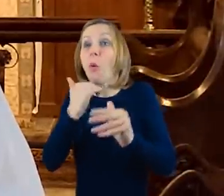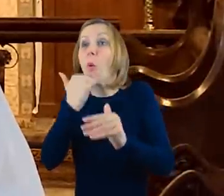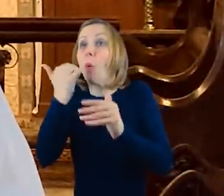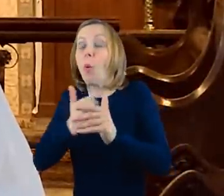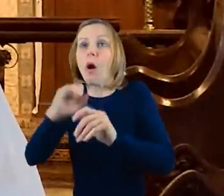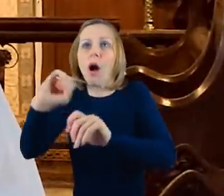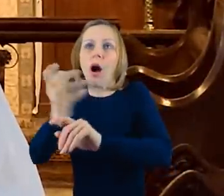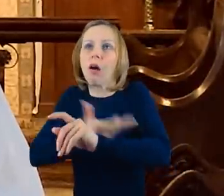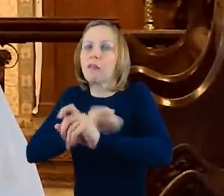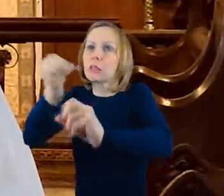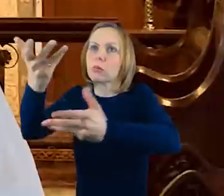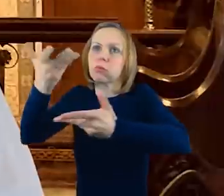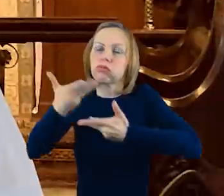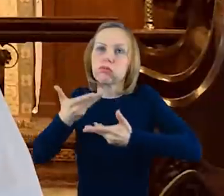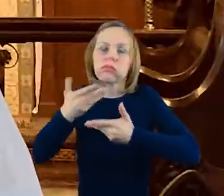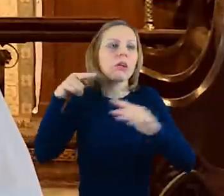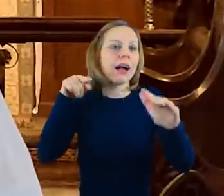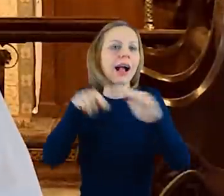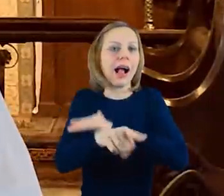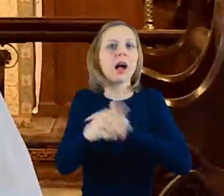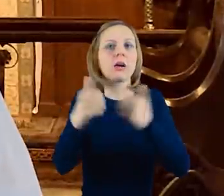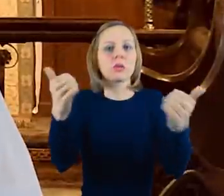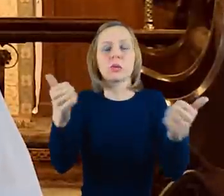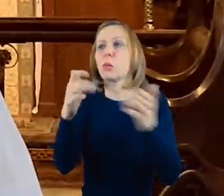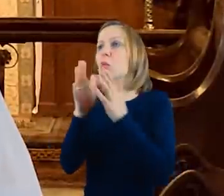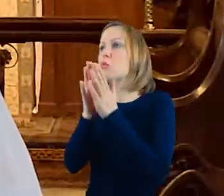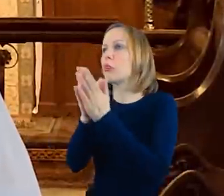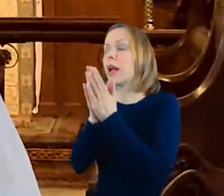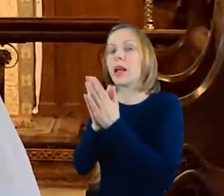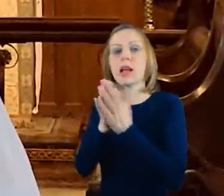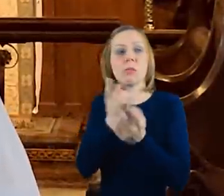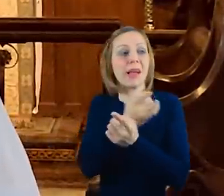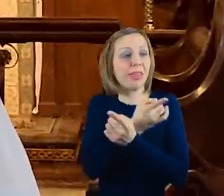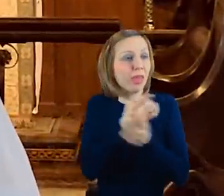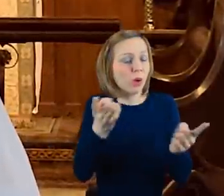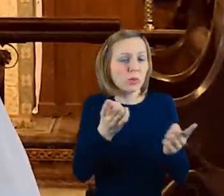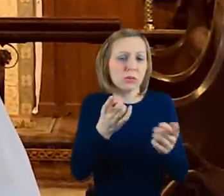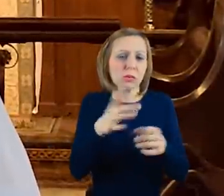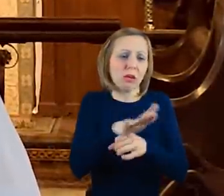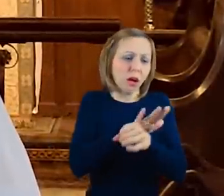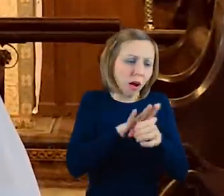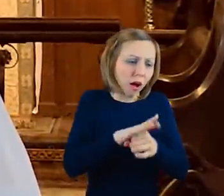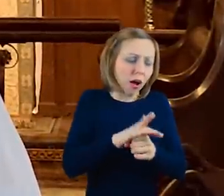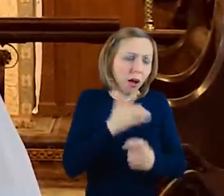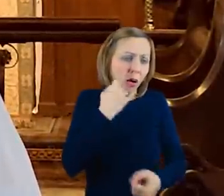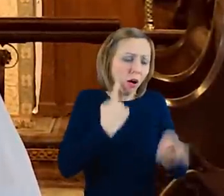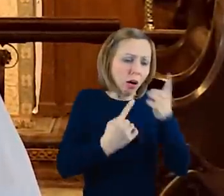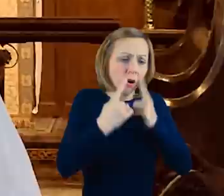pray, may those who sow in tears reap with shouts of joy.